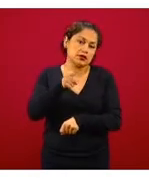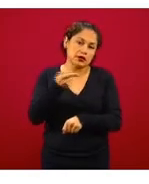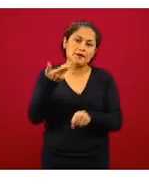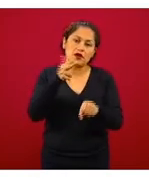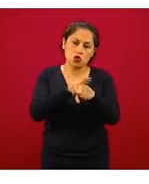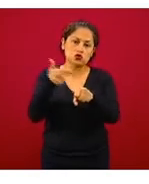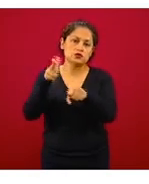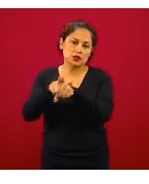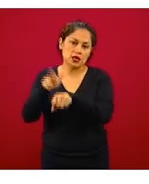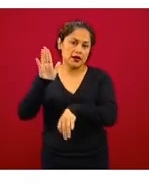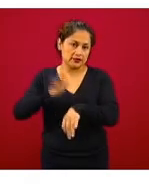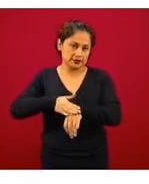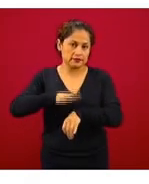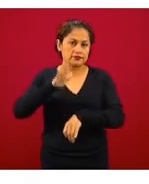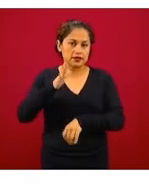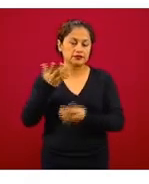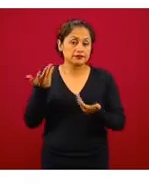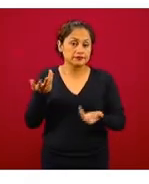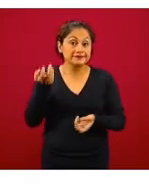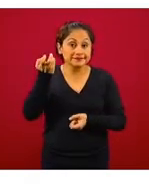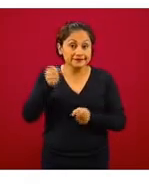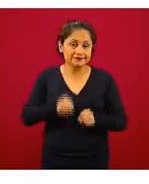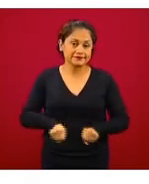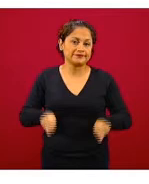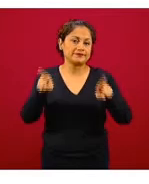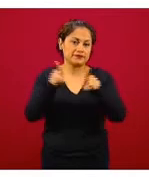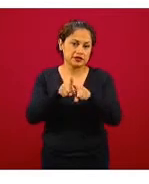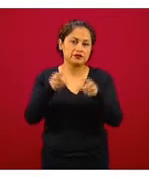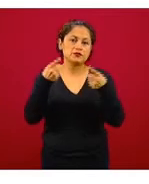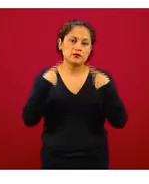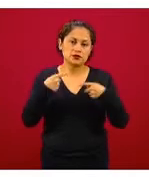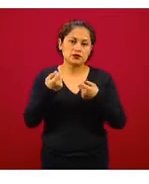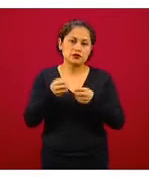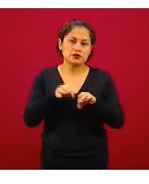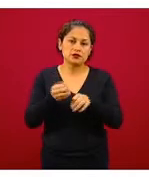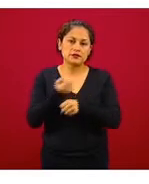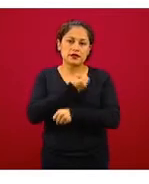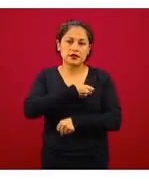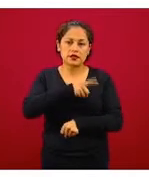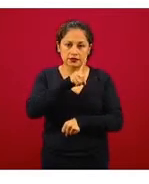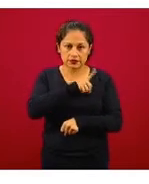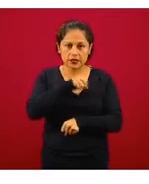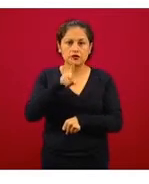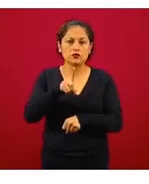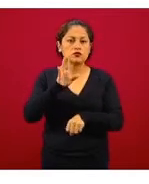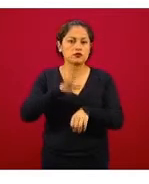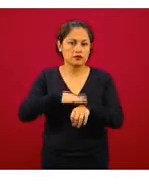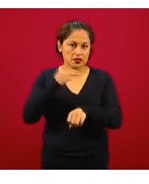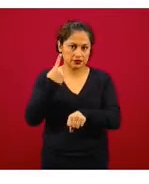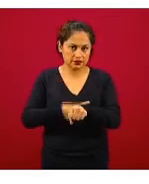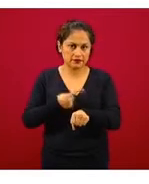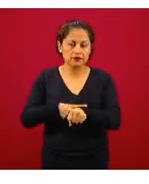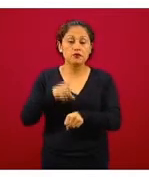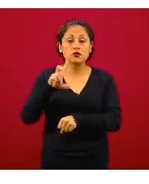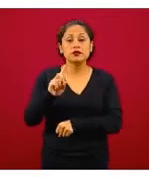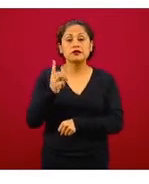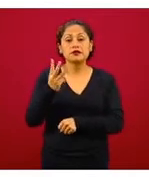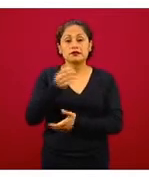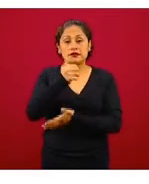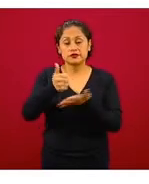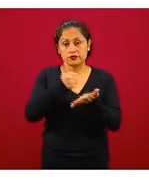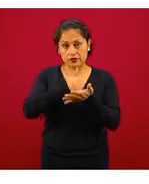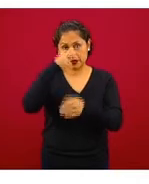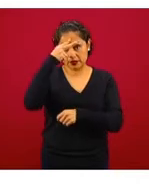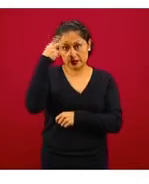tenemos más occurs hospitales, in es more donde también cases tenemos más than casos, usual that are 33 lethal en or la Ciudad de fatal. México y And